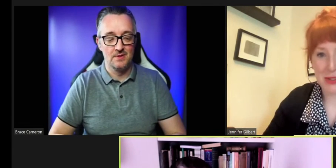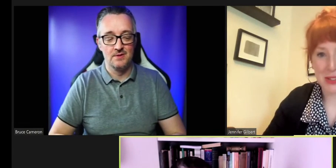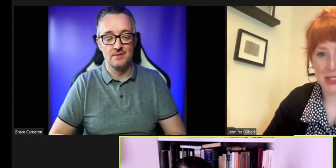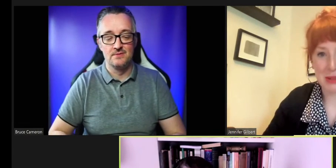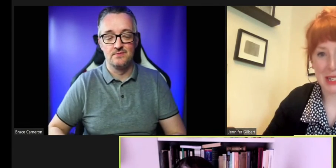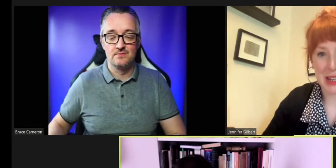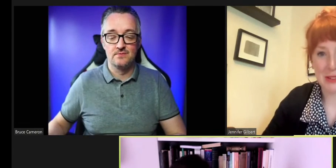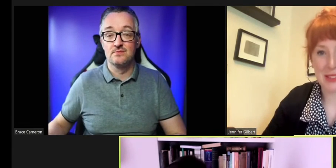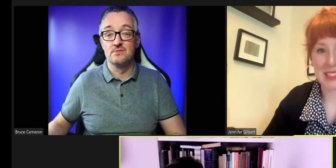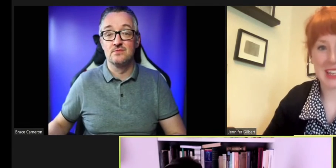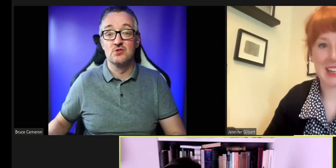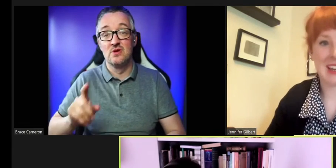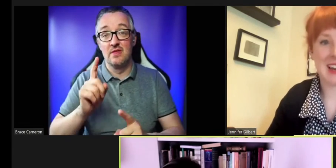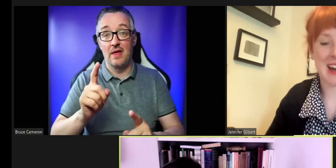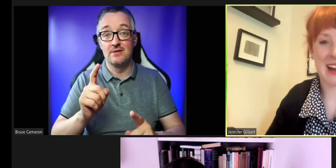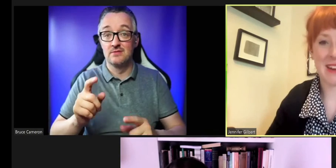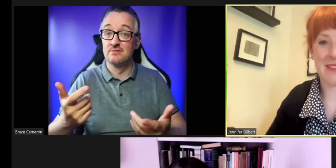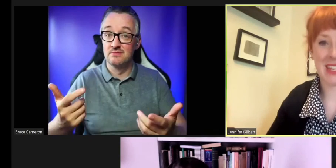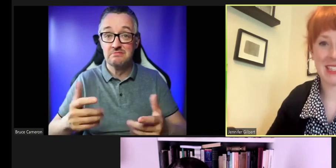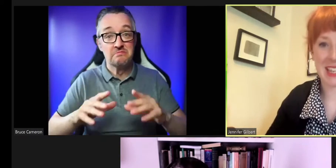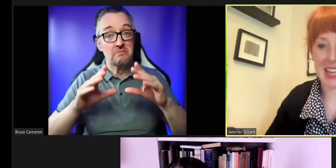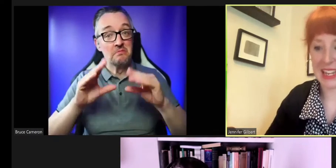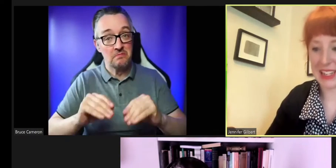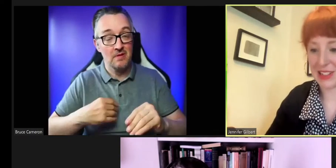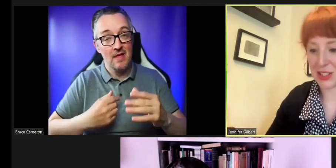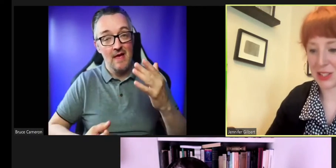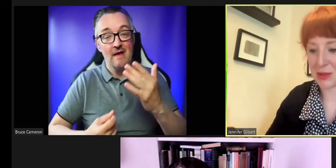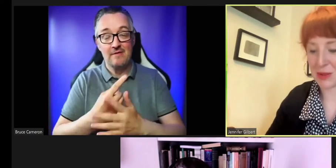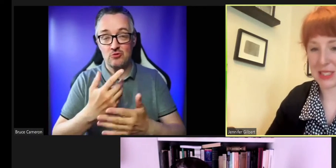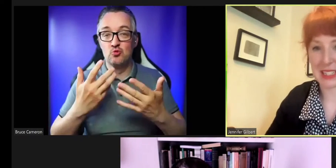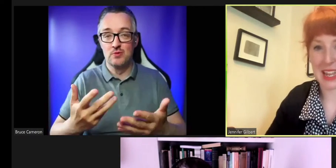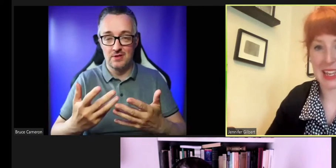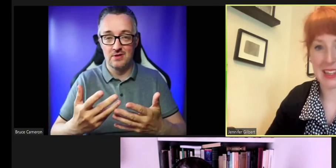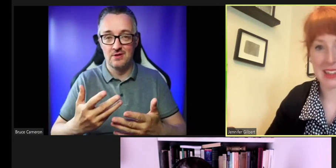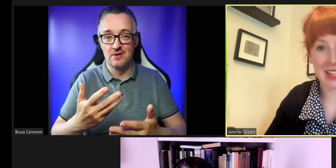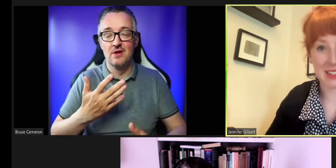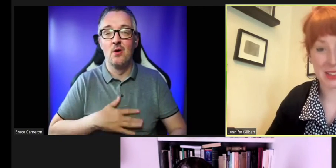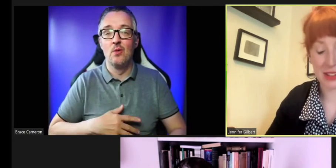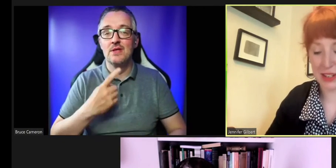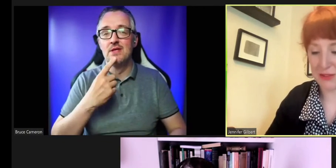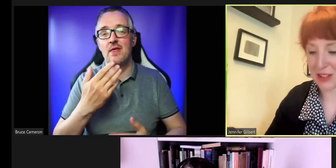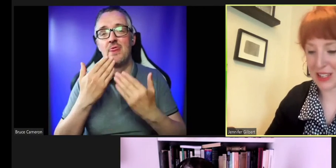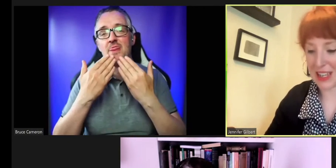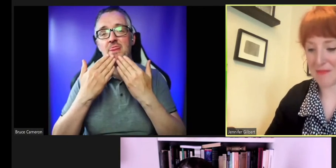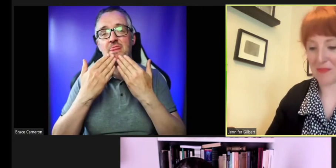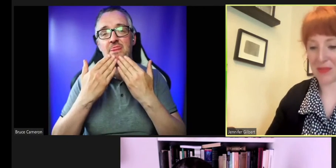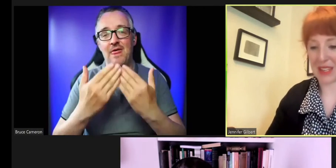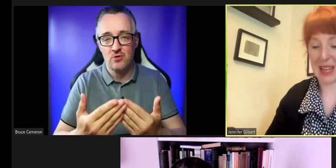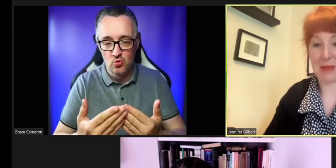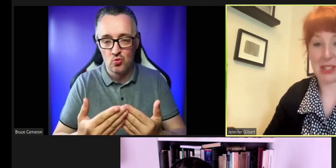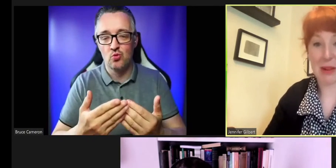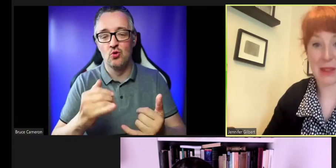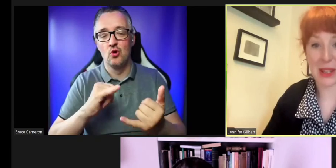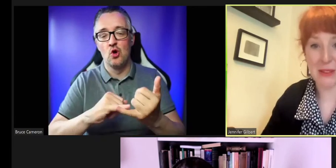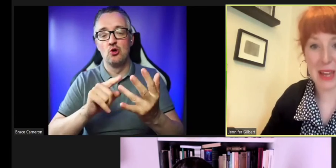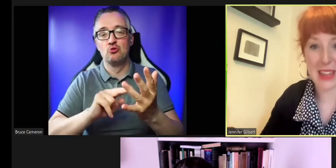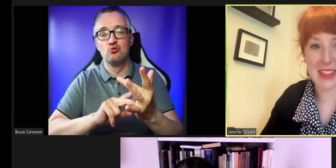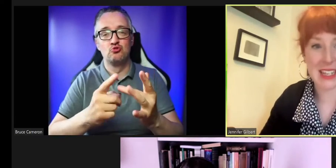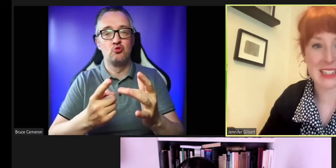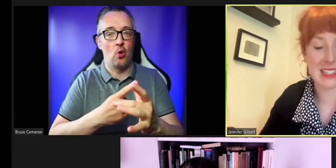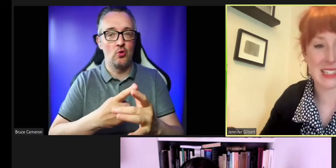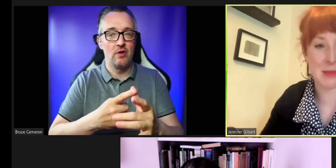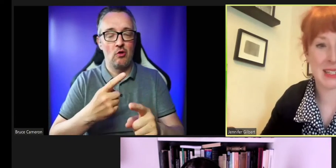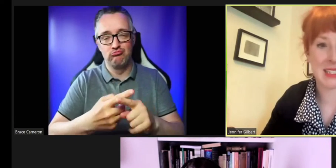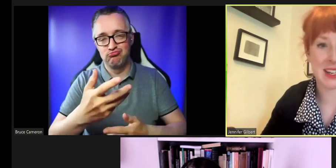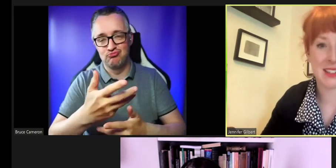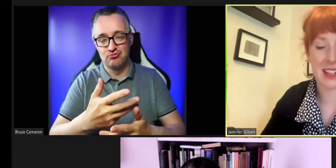that draws to a close our event today. I just want to say thanks, Sonia, for letting me chat with you. And